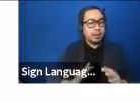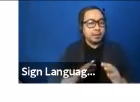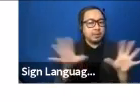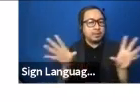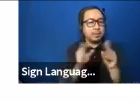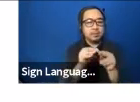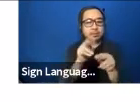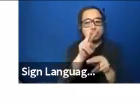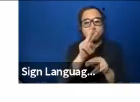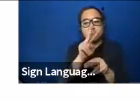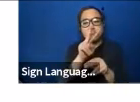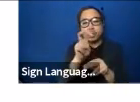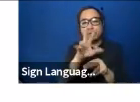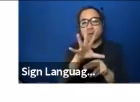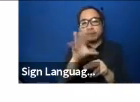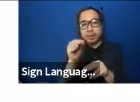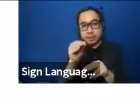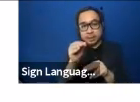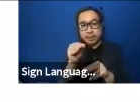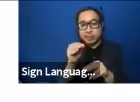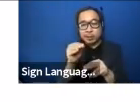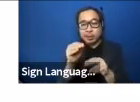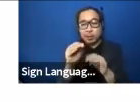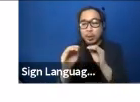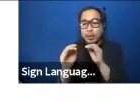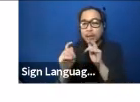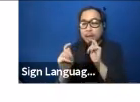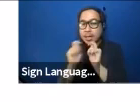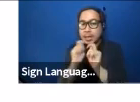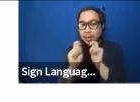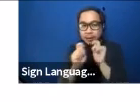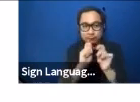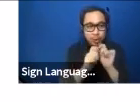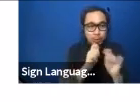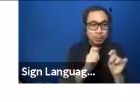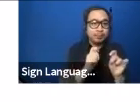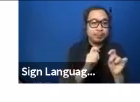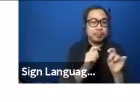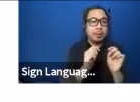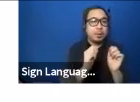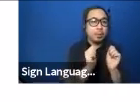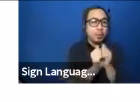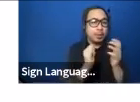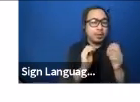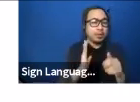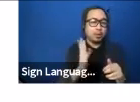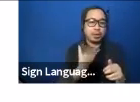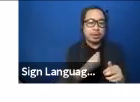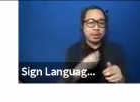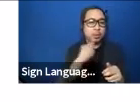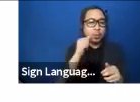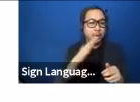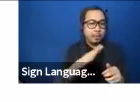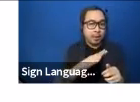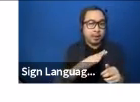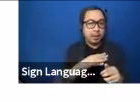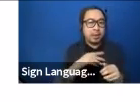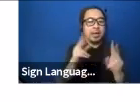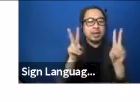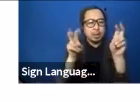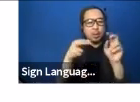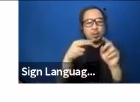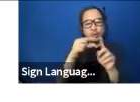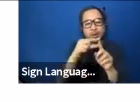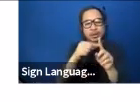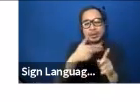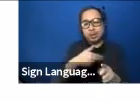250, were recruited and interviewed by transgender women or waria. So we call it transgender women in Indonesia as waria.